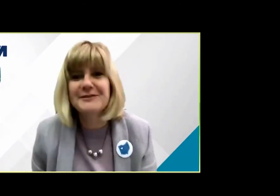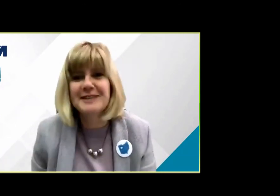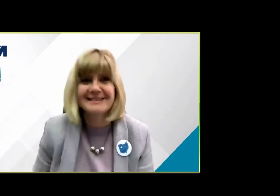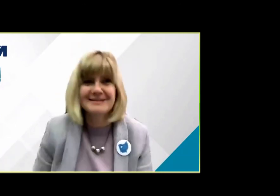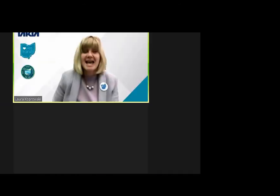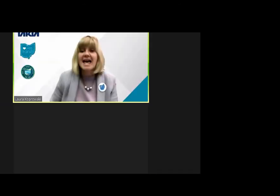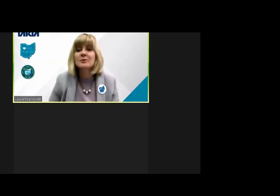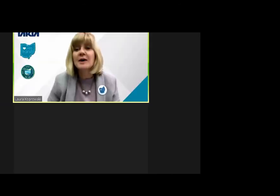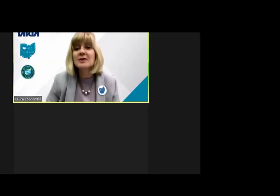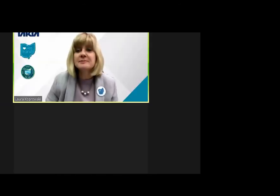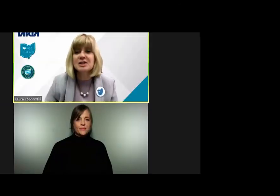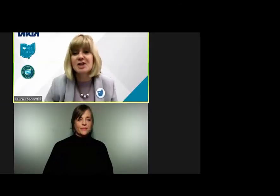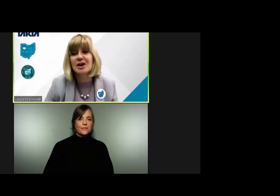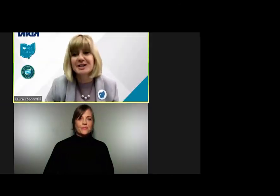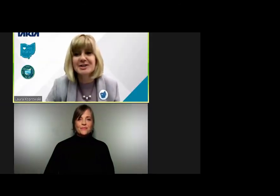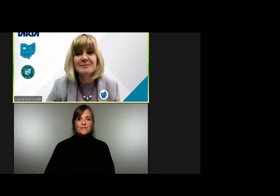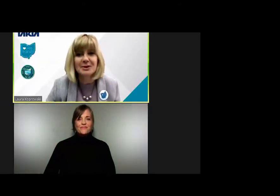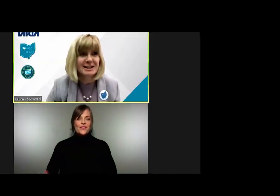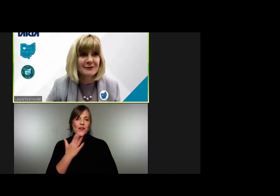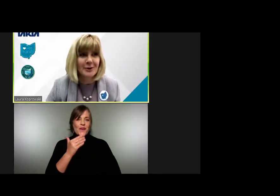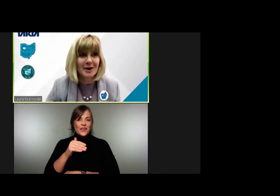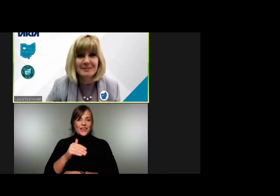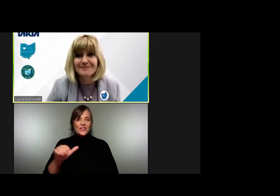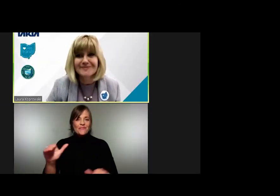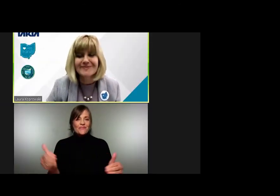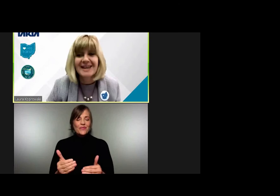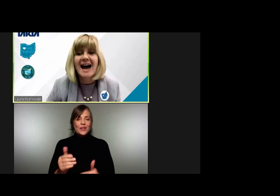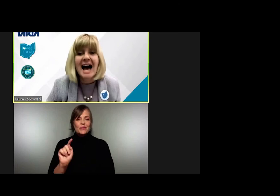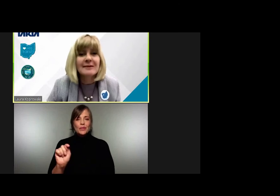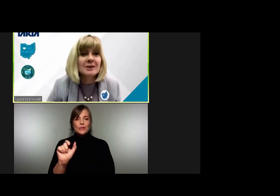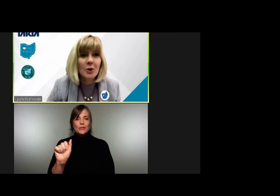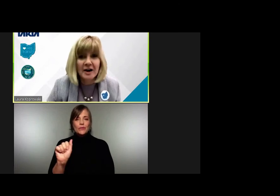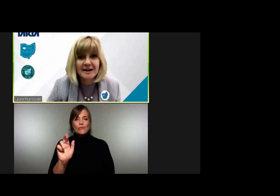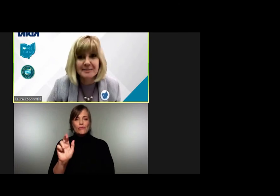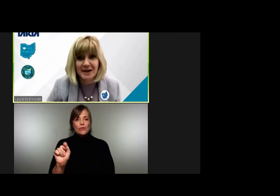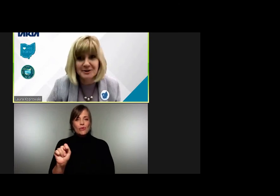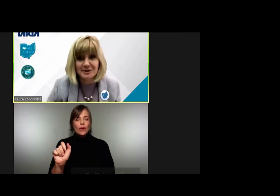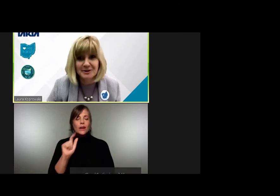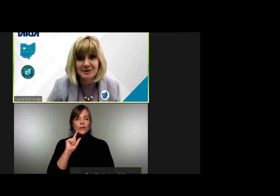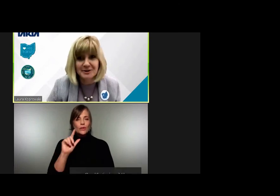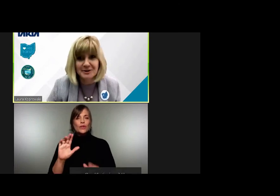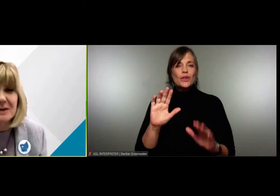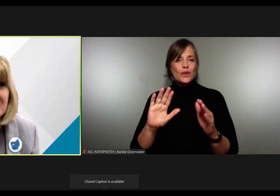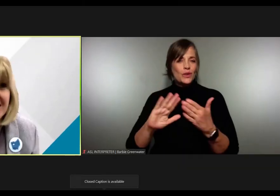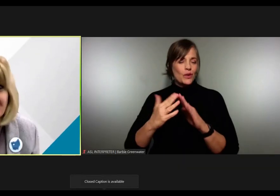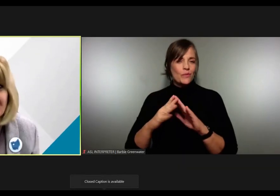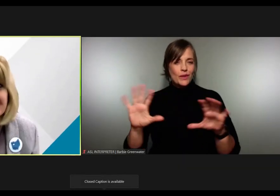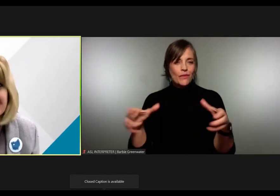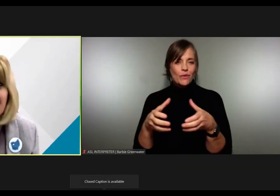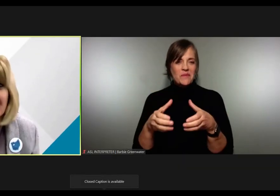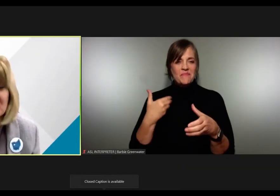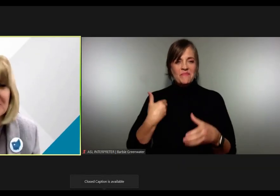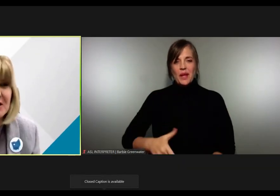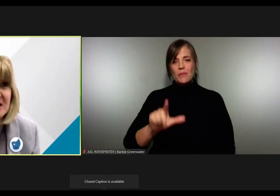Good evening, and welcome to TARTA's Community Forum. I'm Laura Kaprowski, Chief Communications